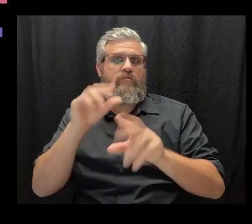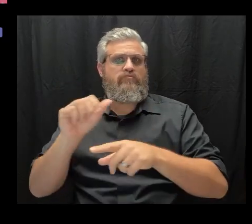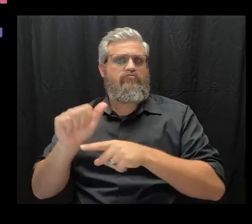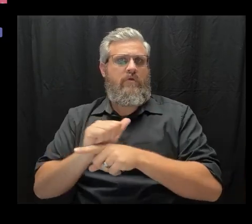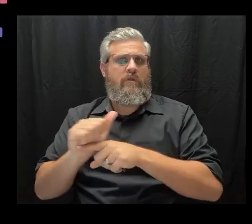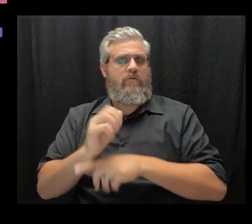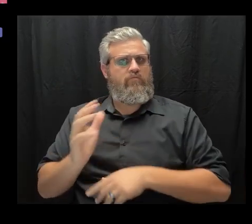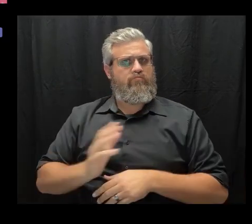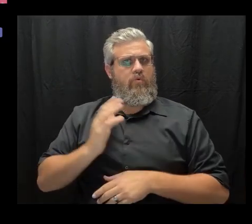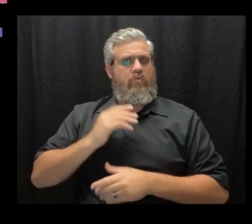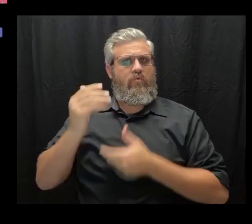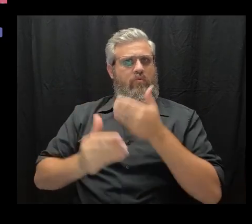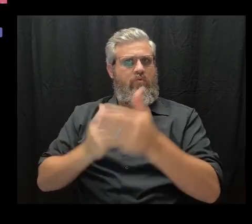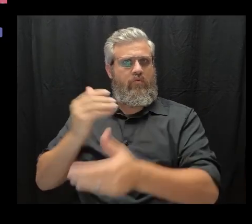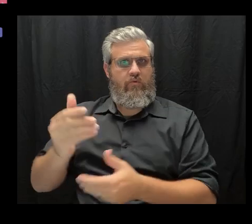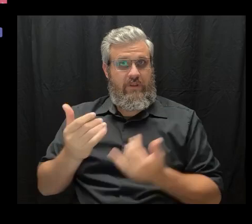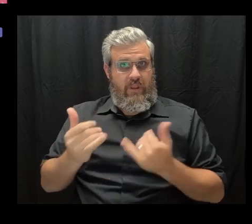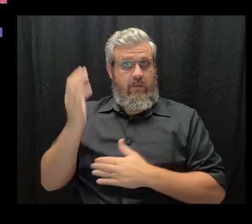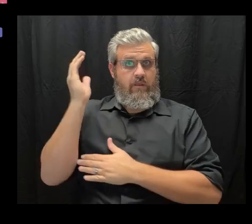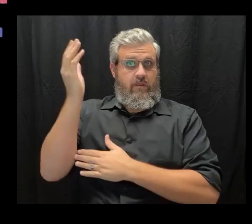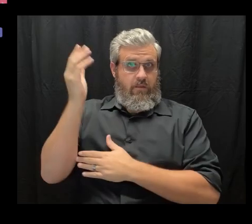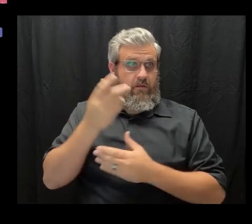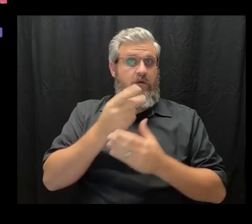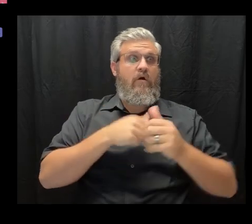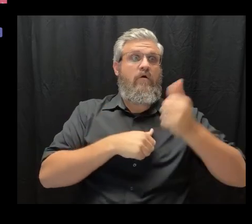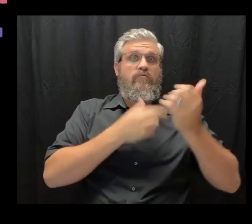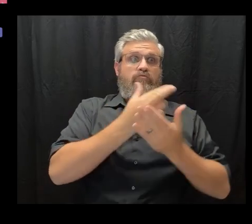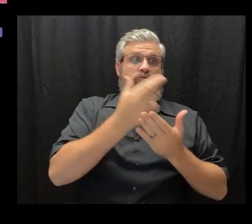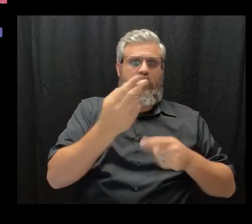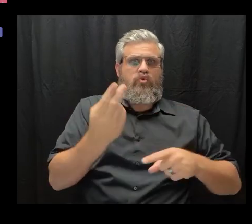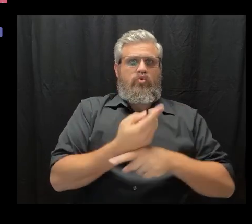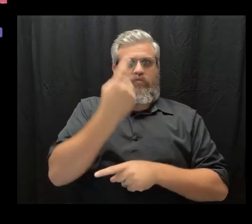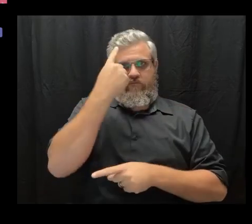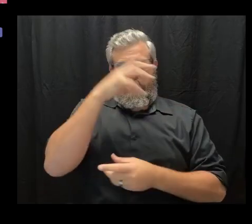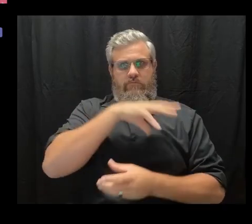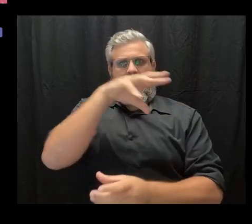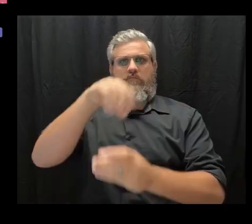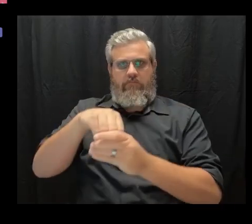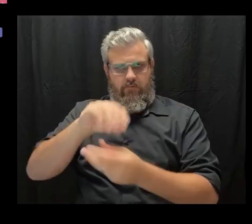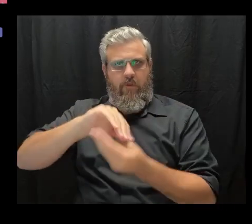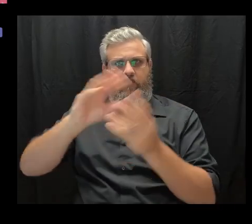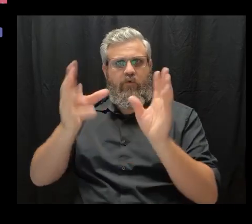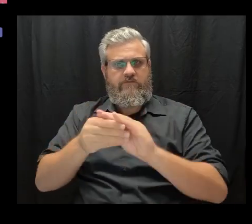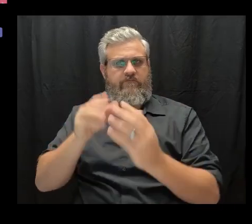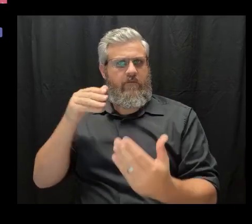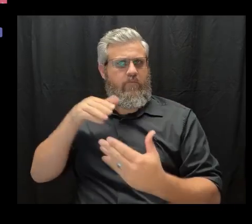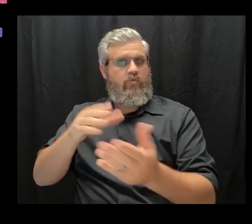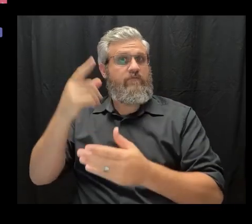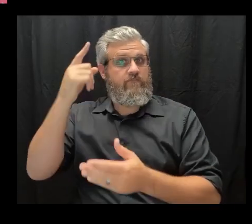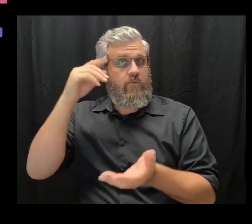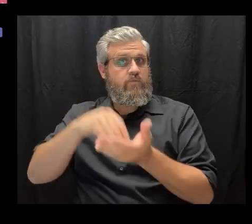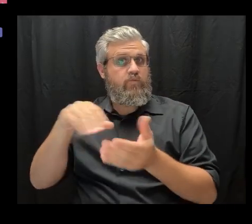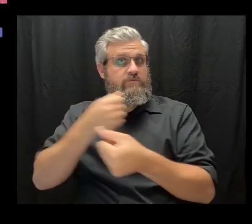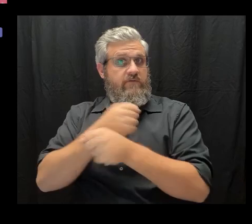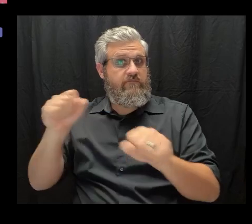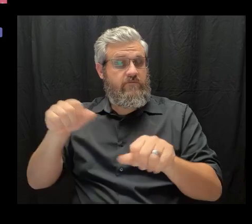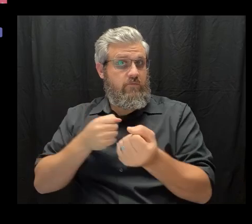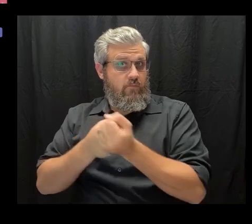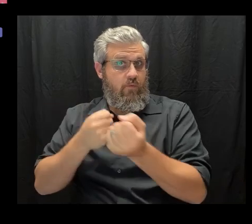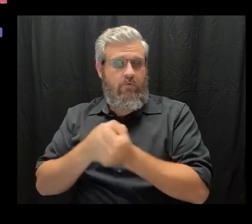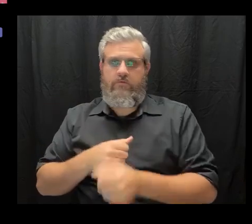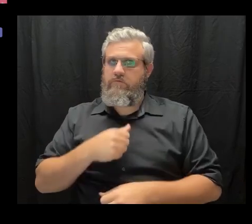should be used as part of a comprehensive approach to student safety and behavior support, rather than a standalone guide. Our